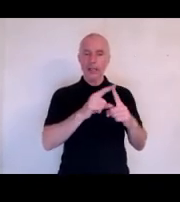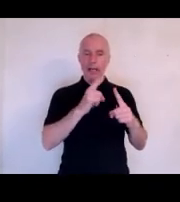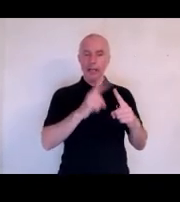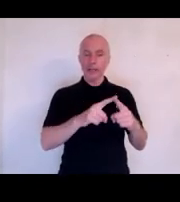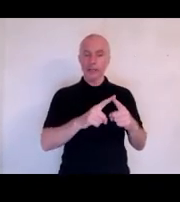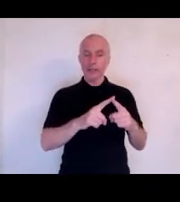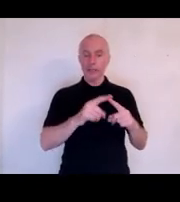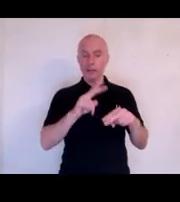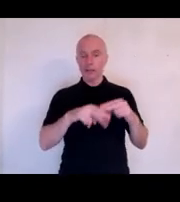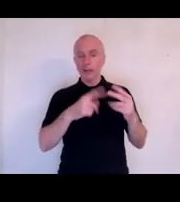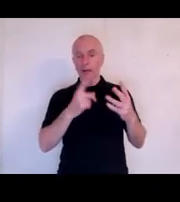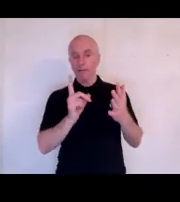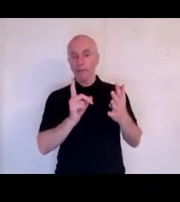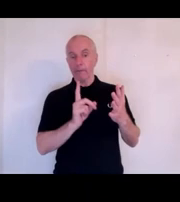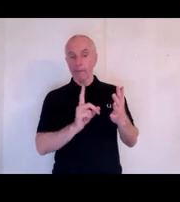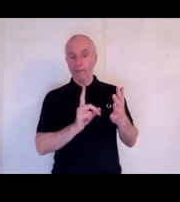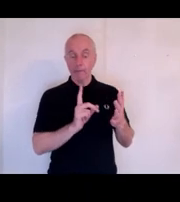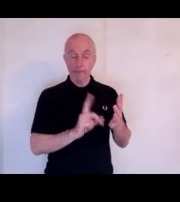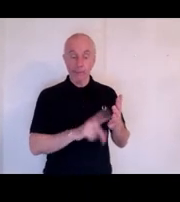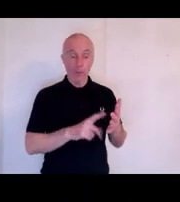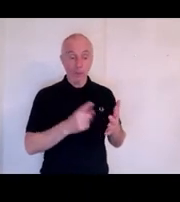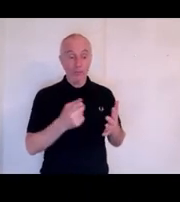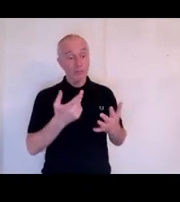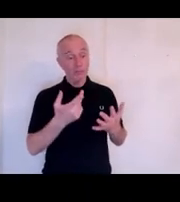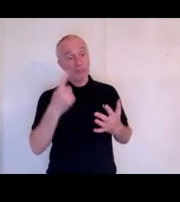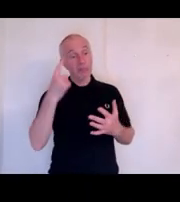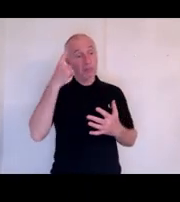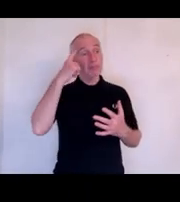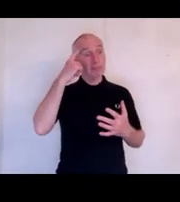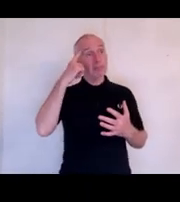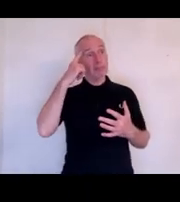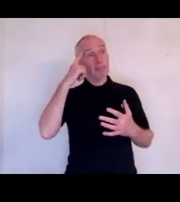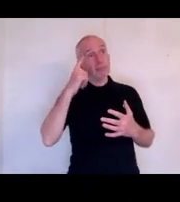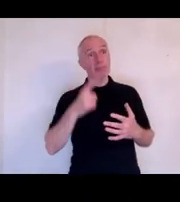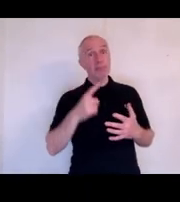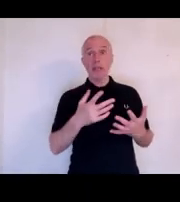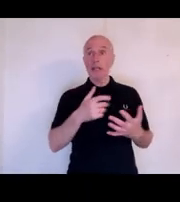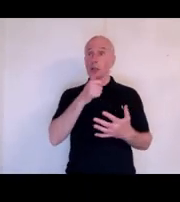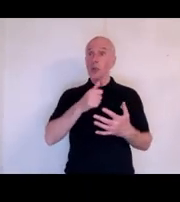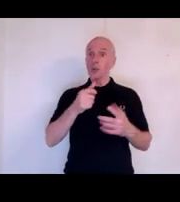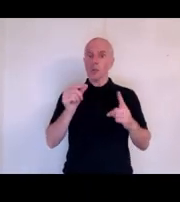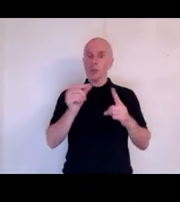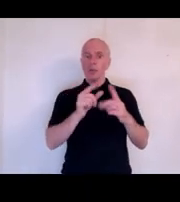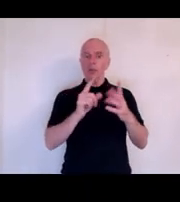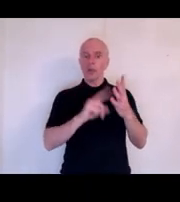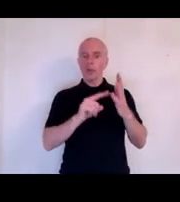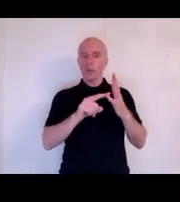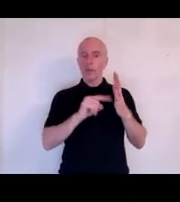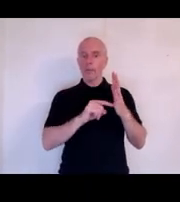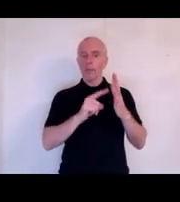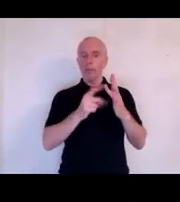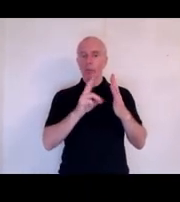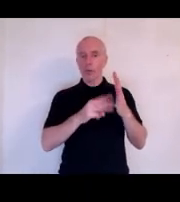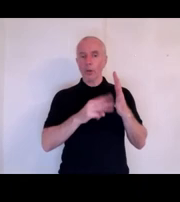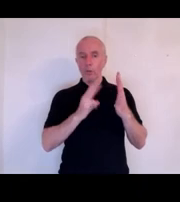proposed a lot as particularly a way to use up a significant amount of plutonium stockpile that exists in the UK.